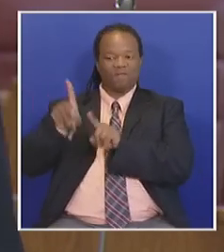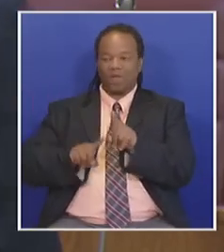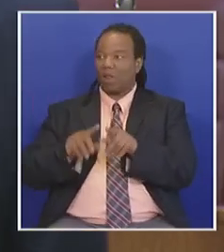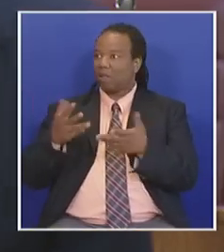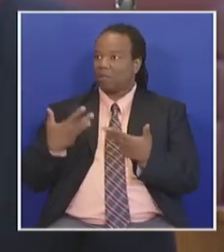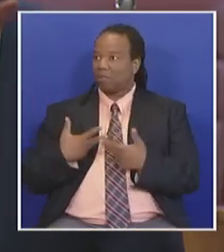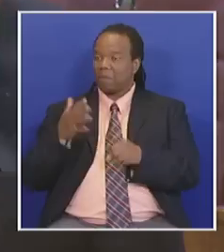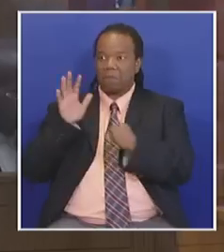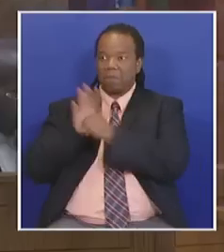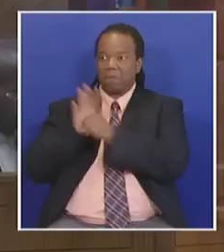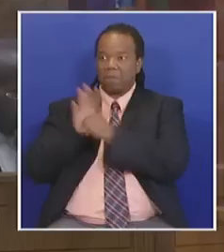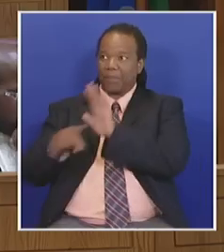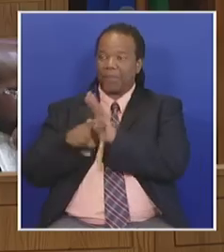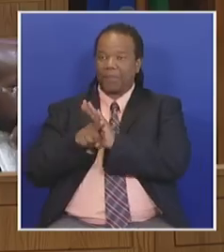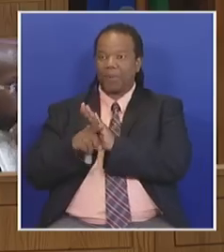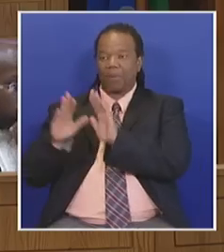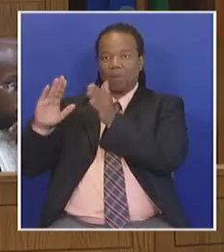you. Honorable Schmidt?